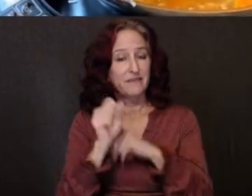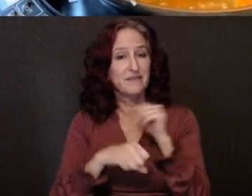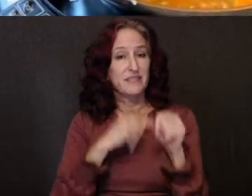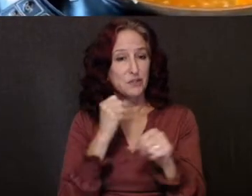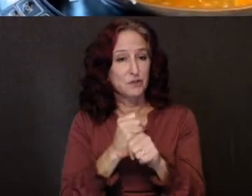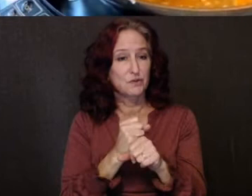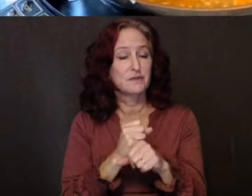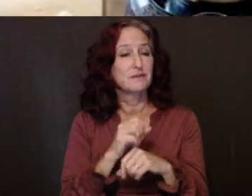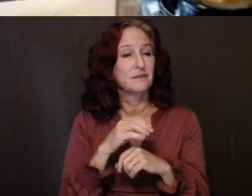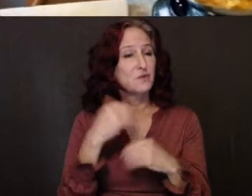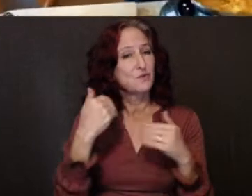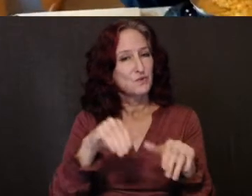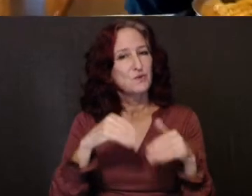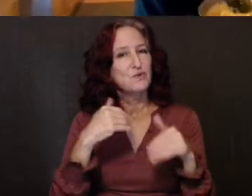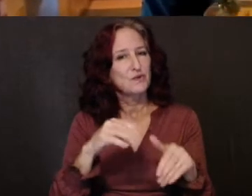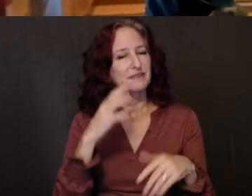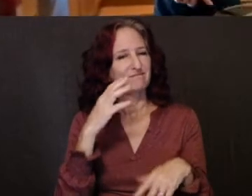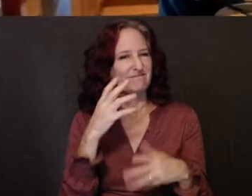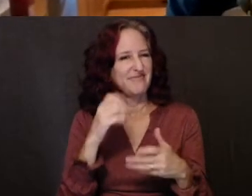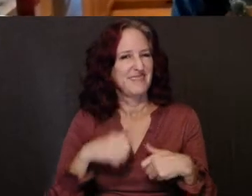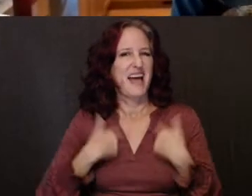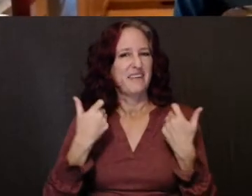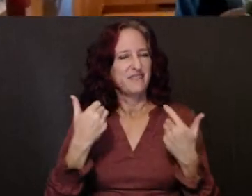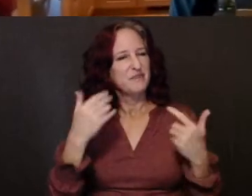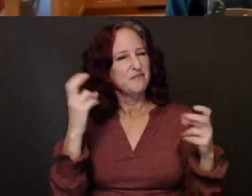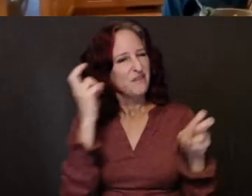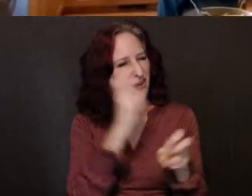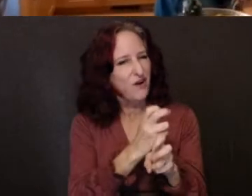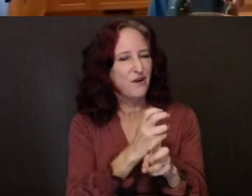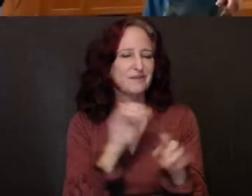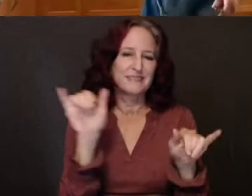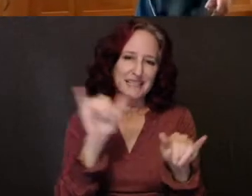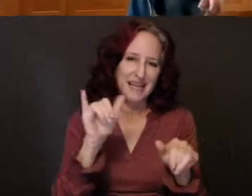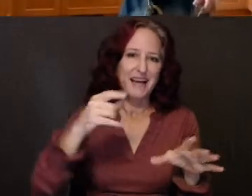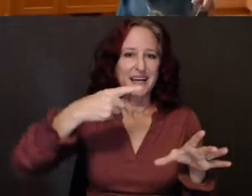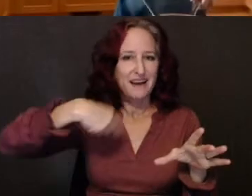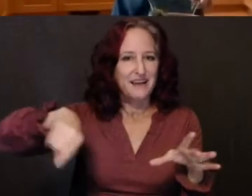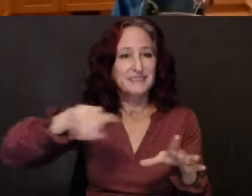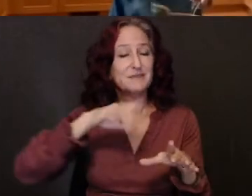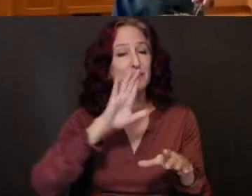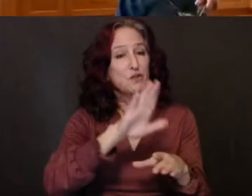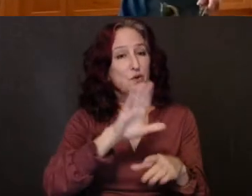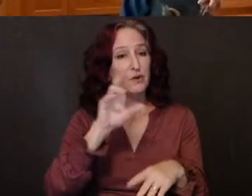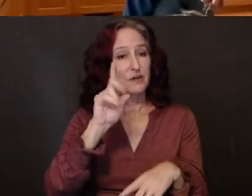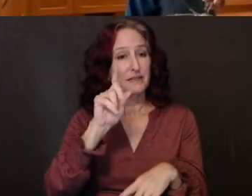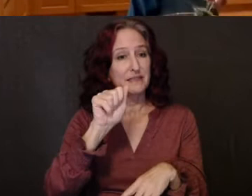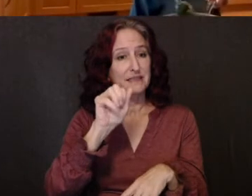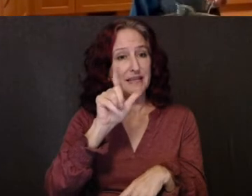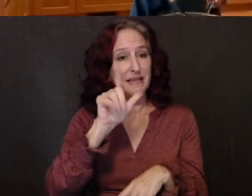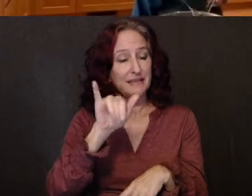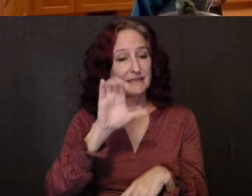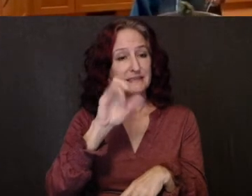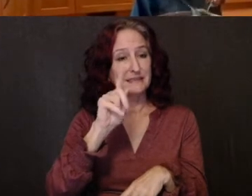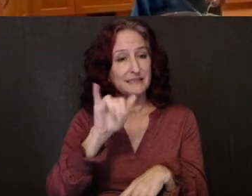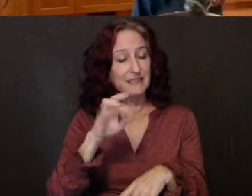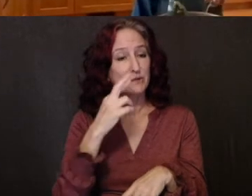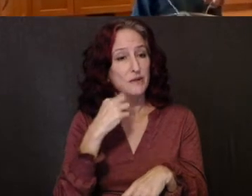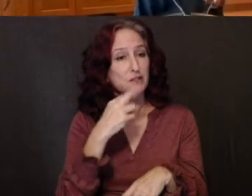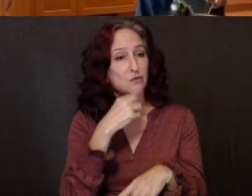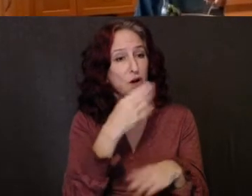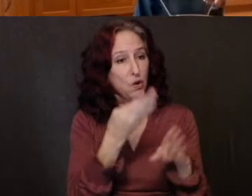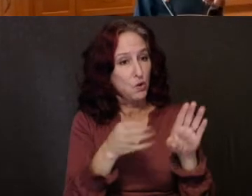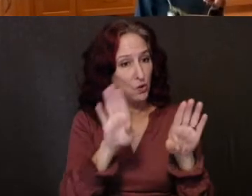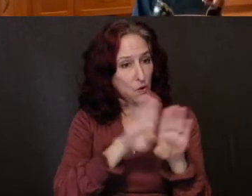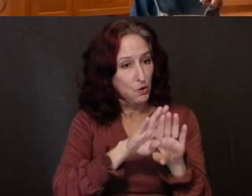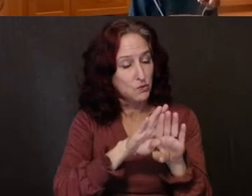It's still a little. So you've had quite the past year and a half, as we all have. And I